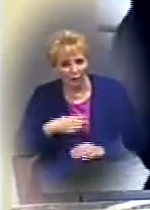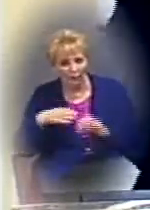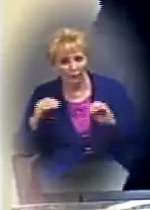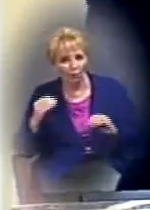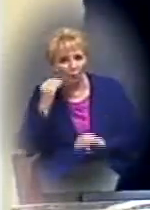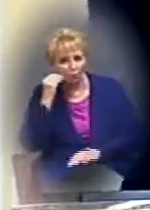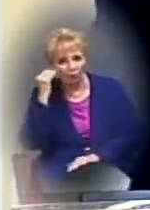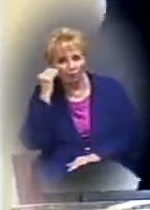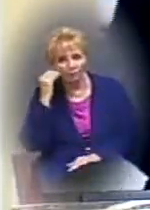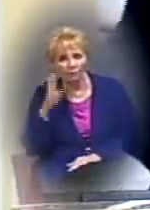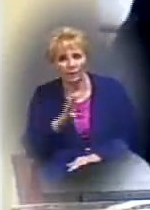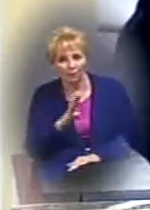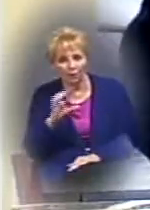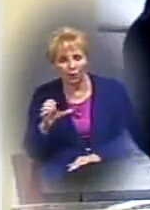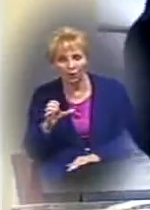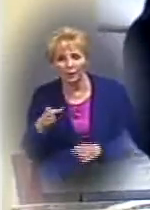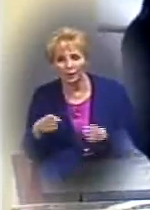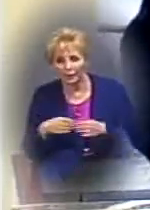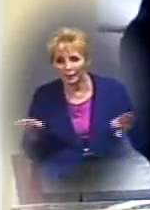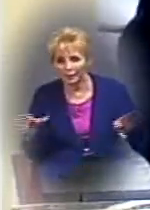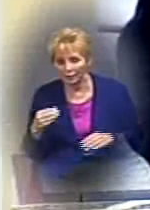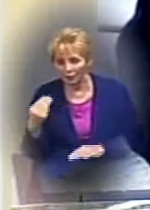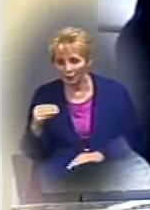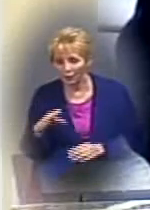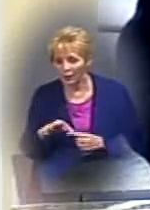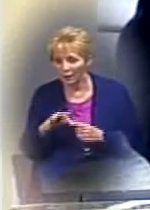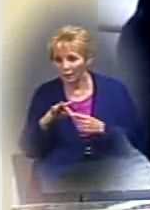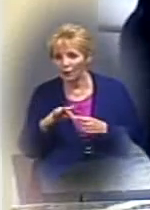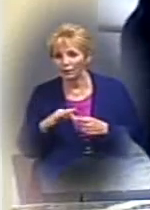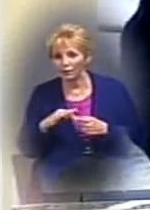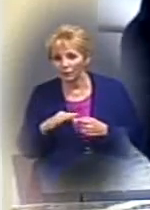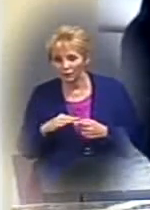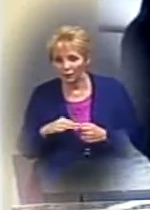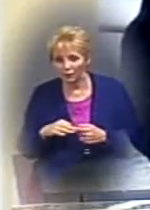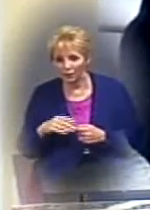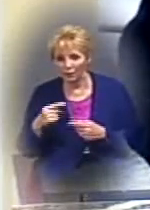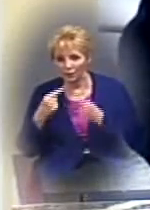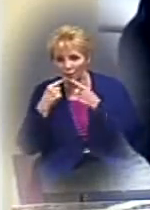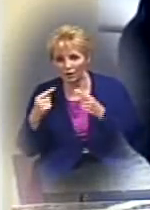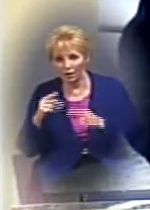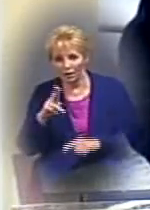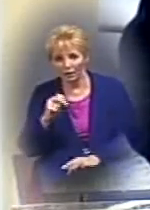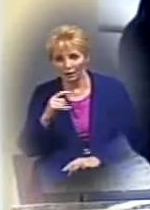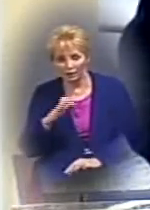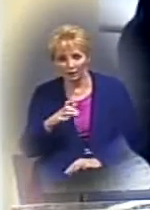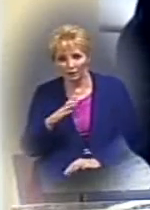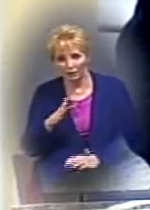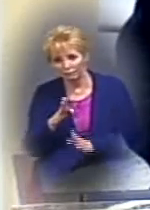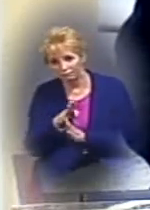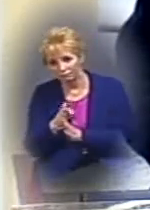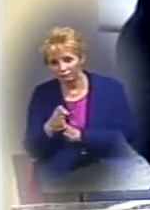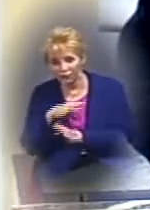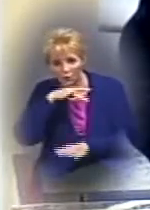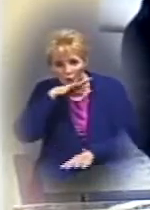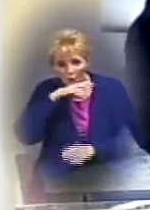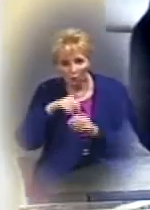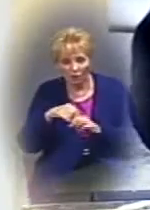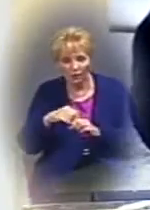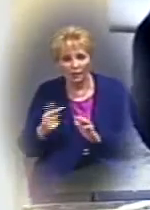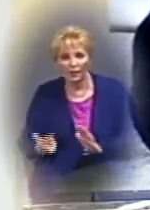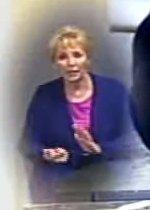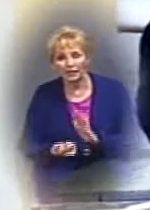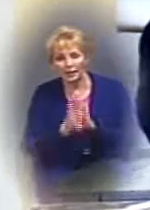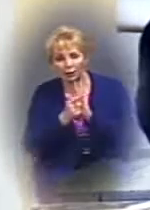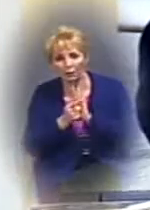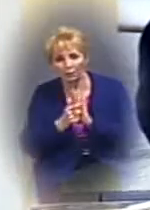included. Burke County in general, and Morganton in particular, are becoming known for unethical, borderline corrupt, or